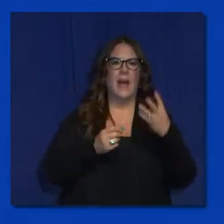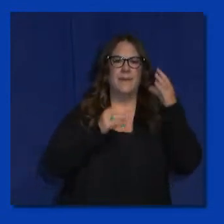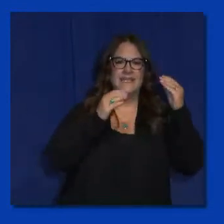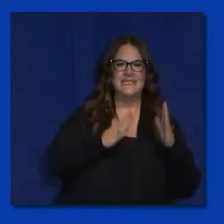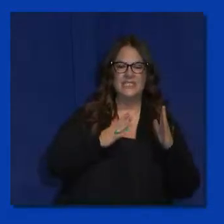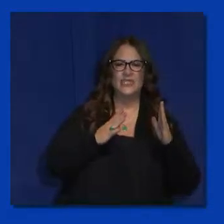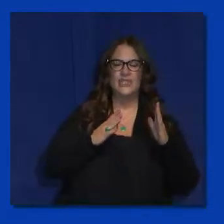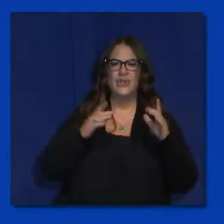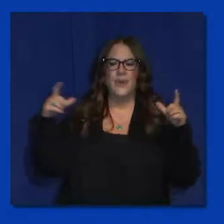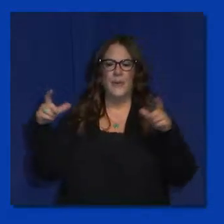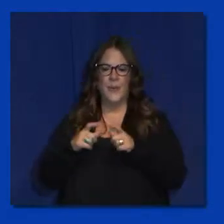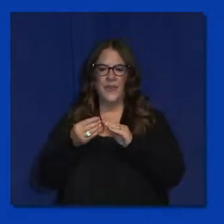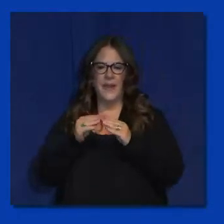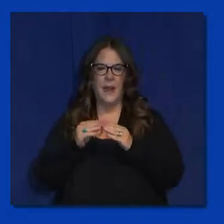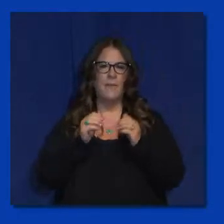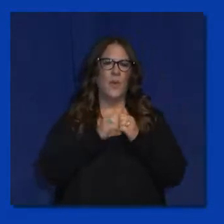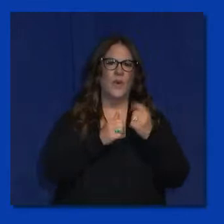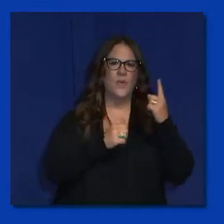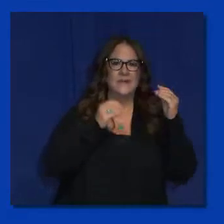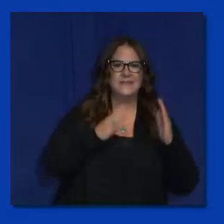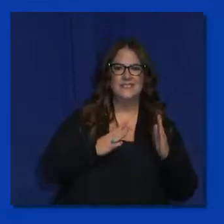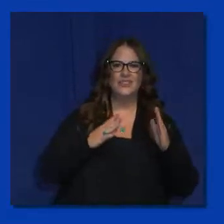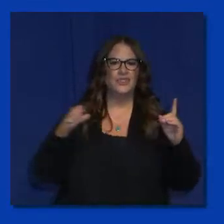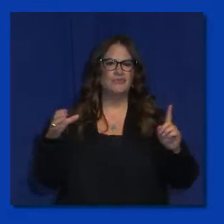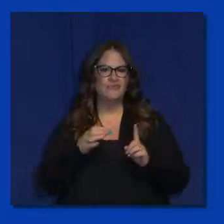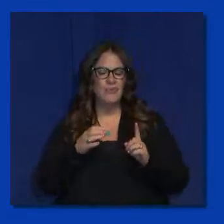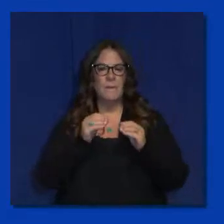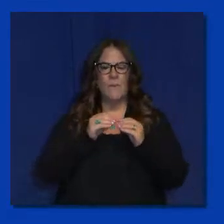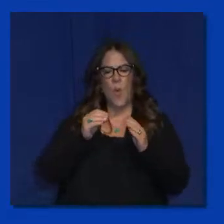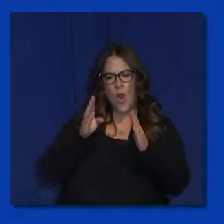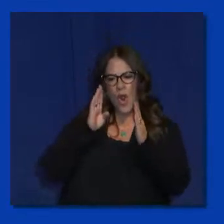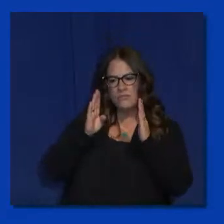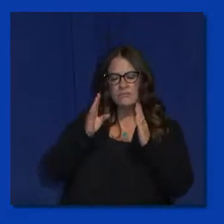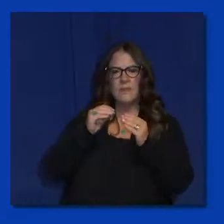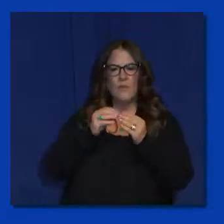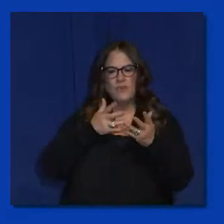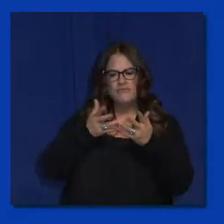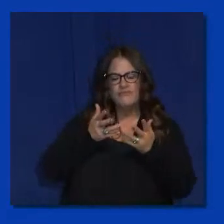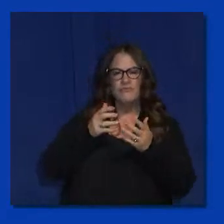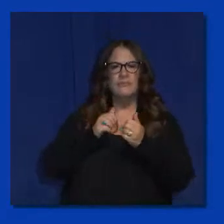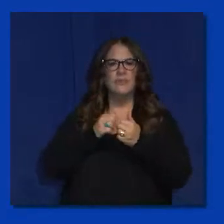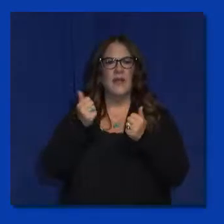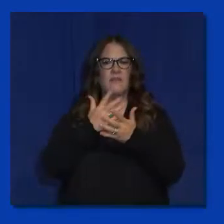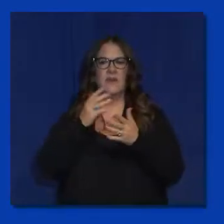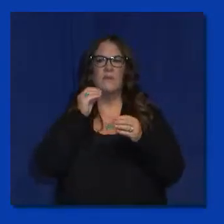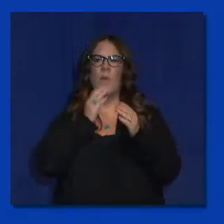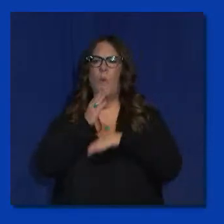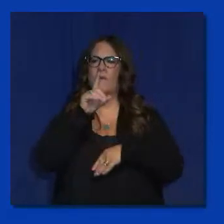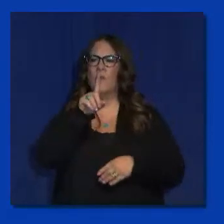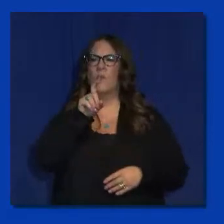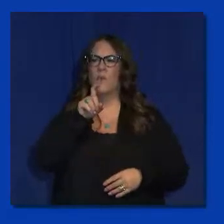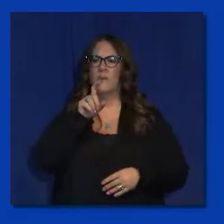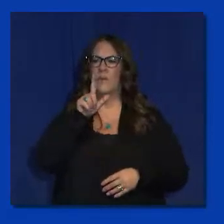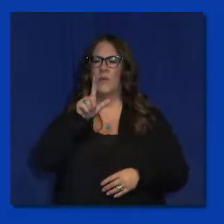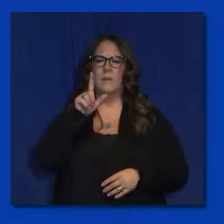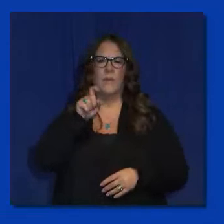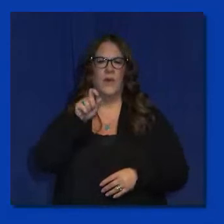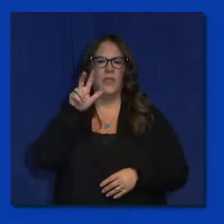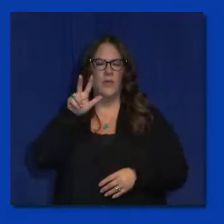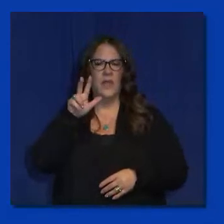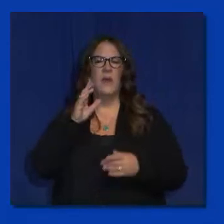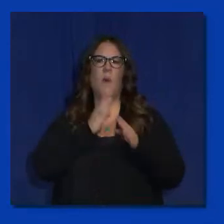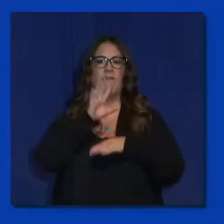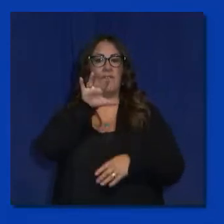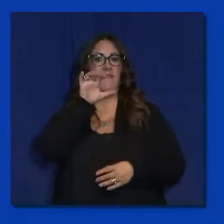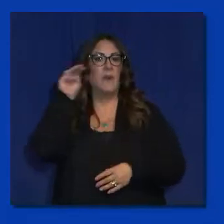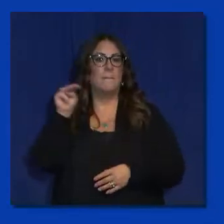do? That's the list. Special education, $3.1 billion, $3.1 billion we've invested just in the last few years. Another $500 million